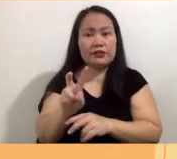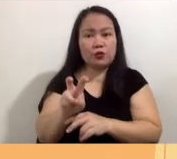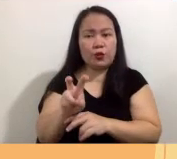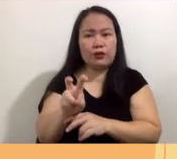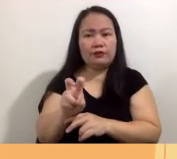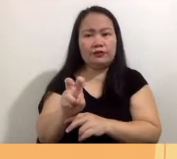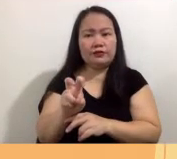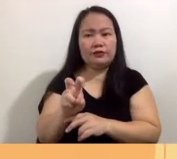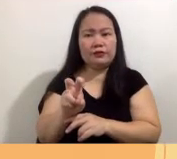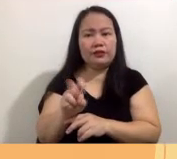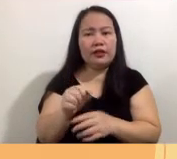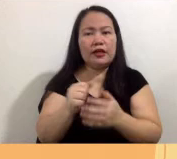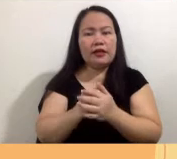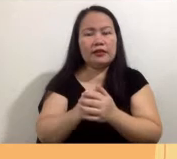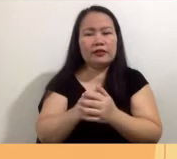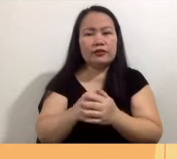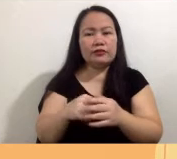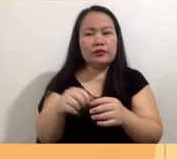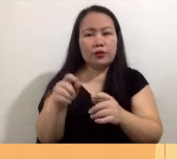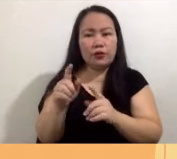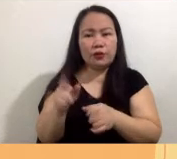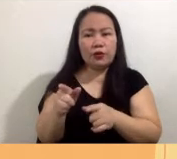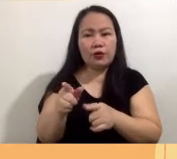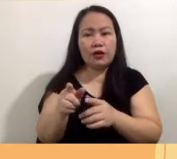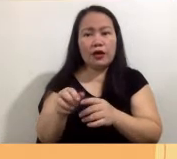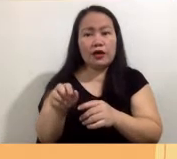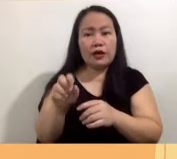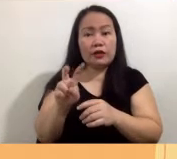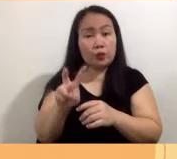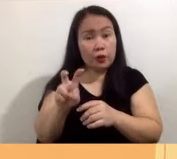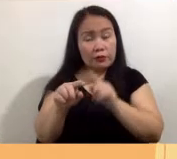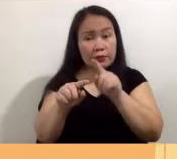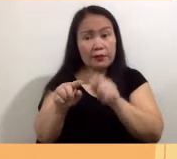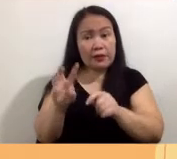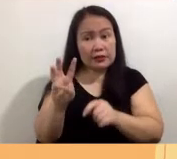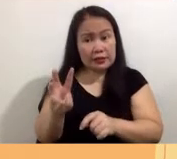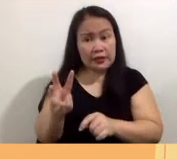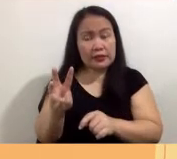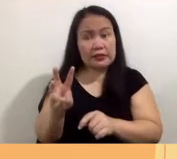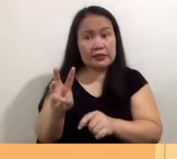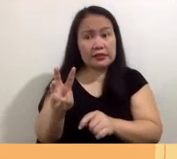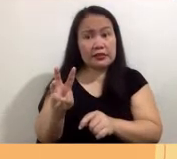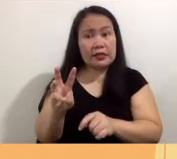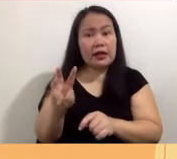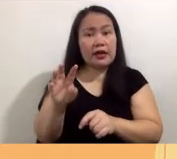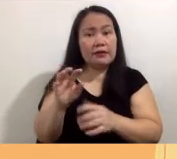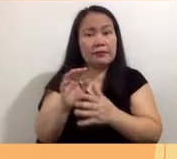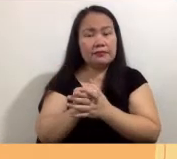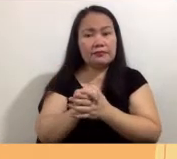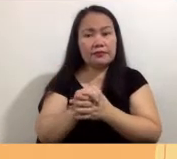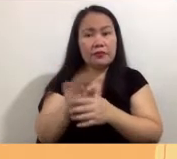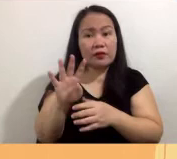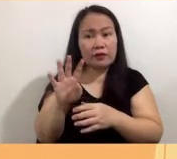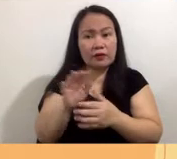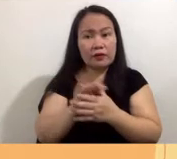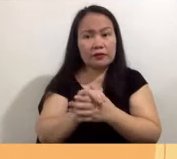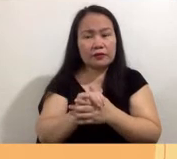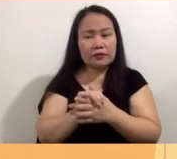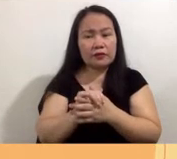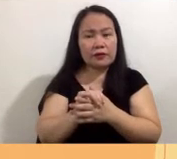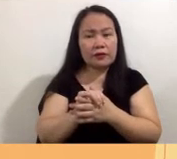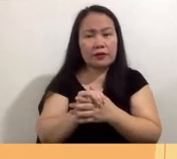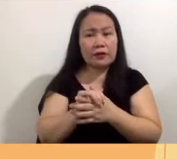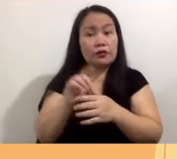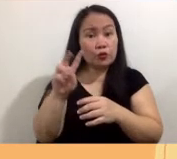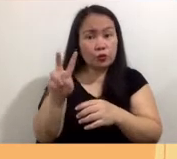natin is magiging 2 plus 3 is equal to 1. The reciprocal of your denominator, that is 5 over 12.